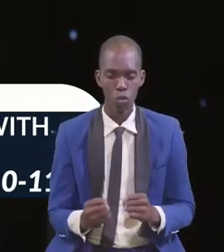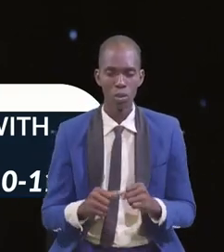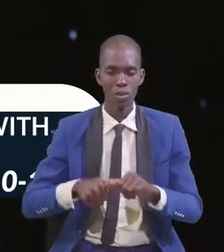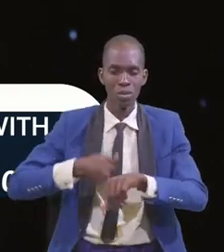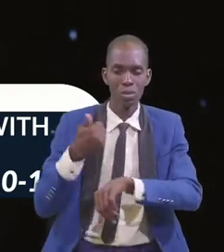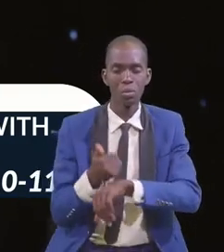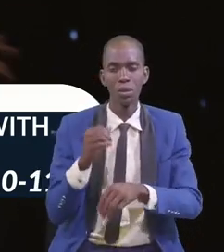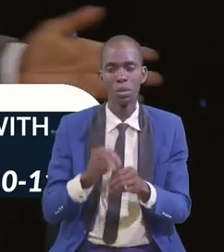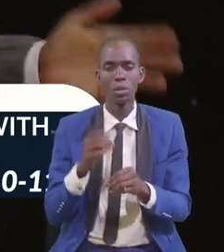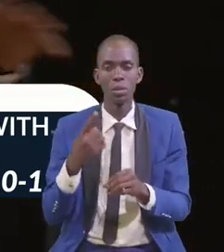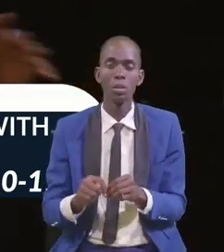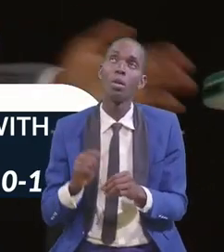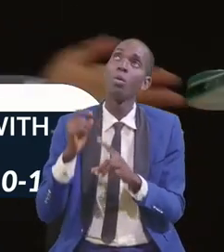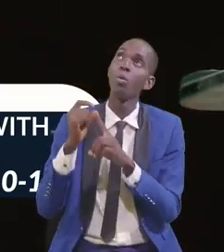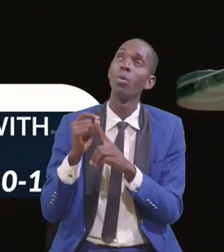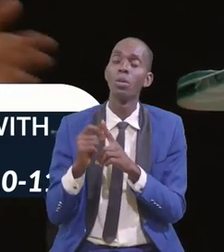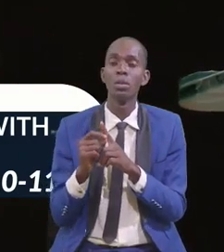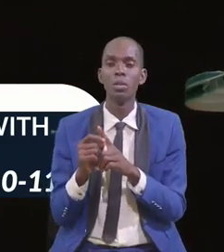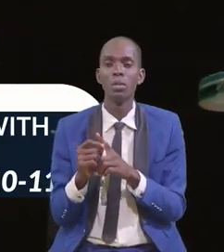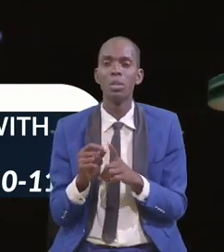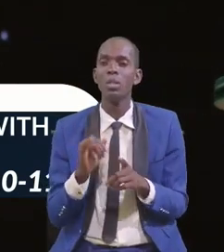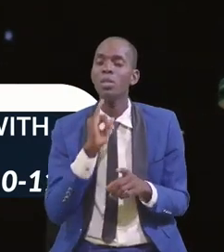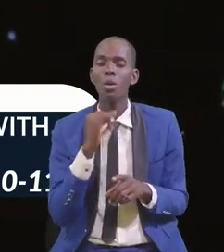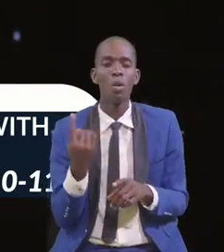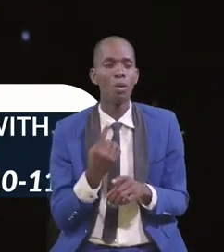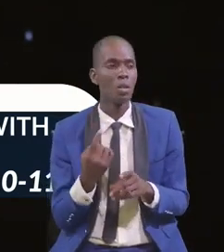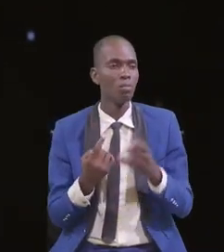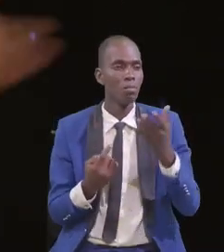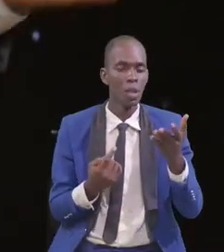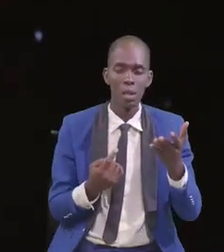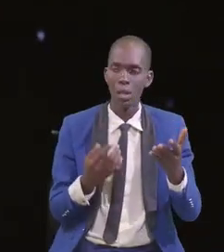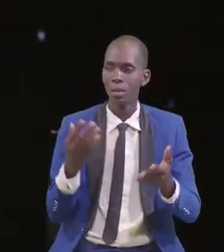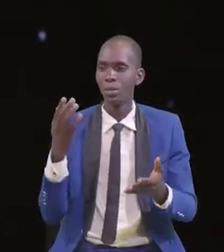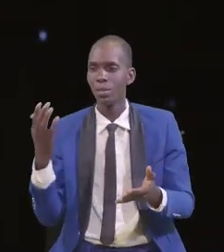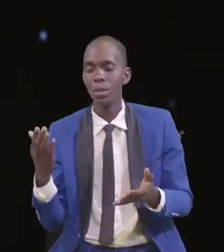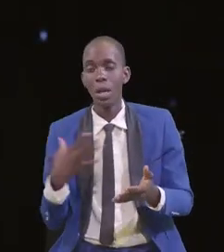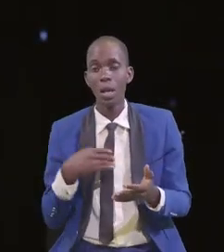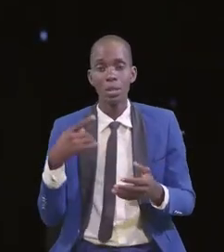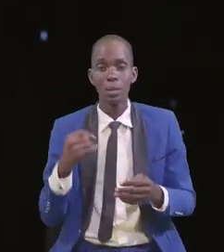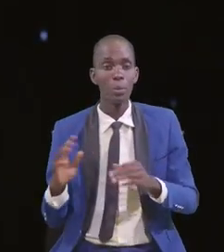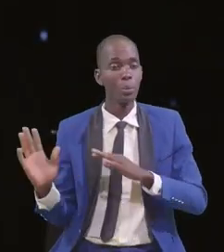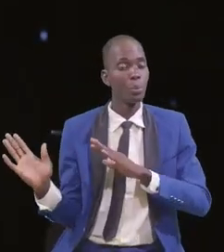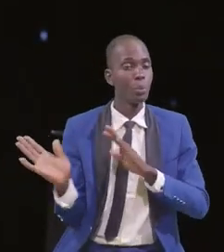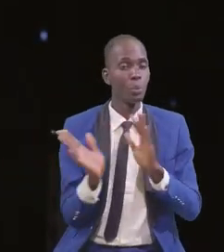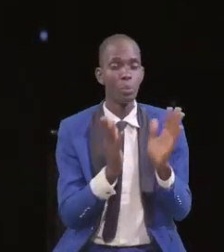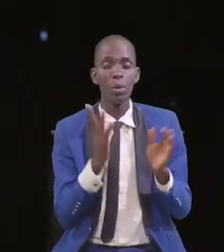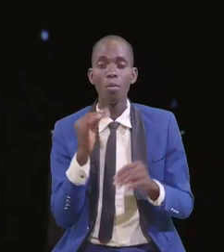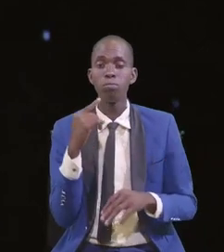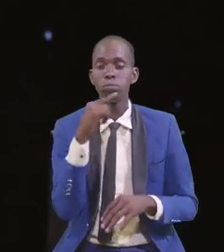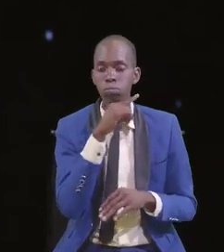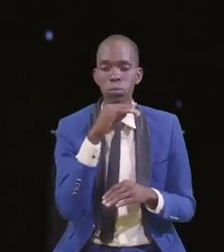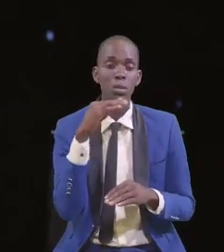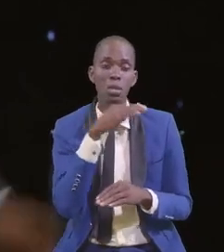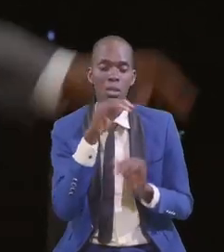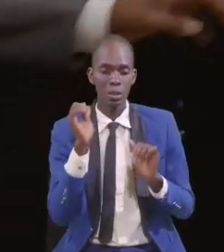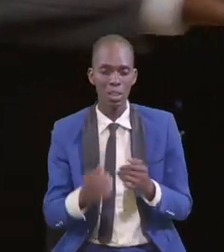word. That just like here and there, and the winds can easily blow them off